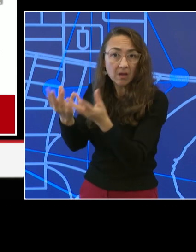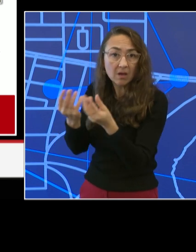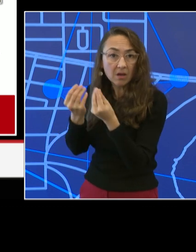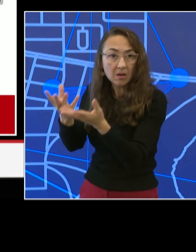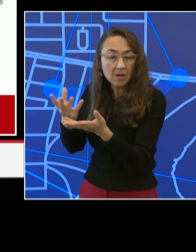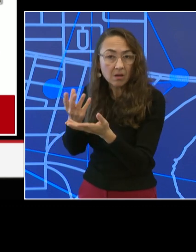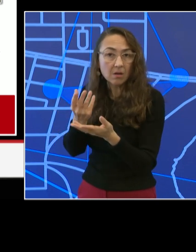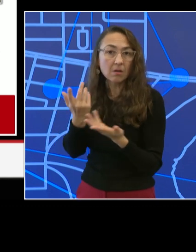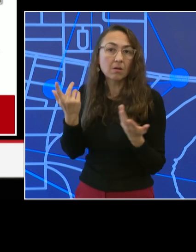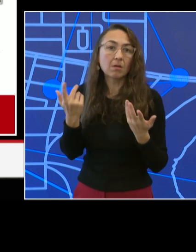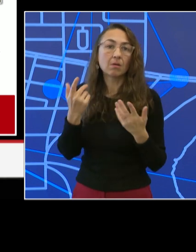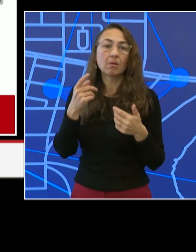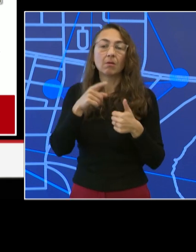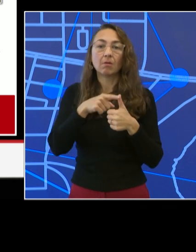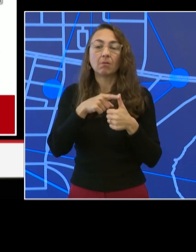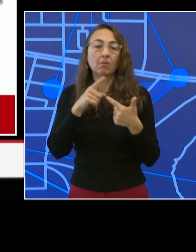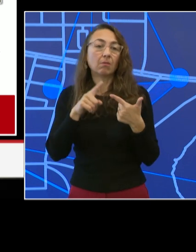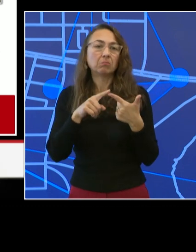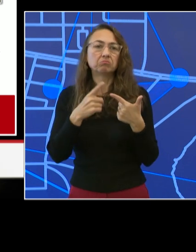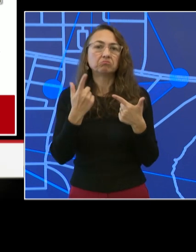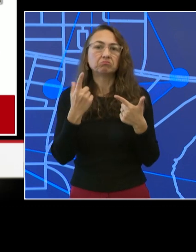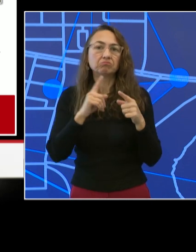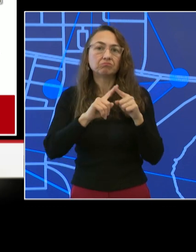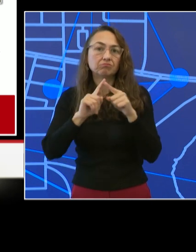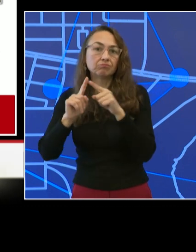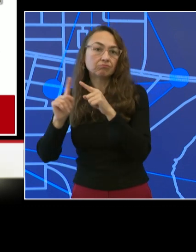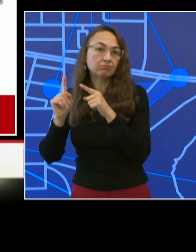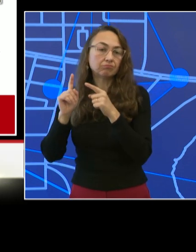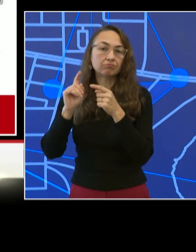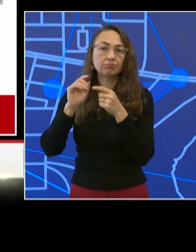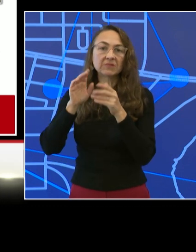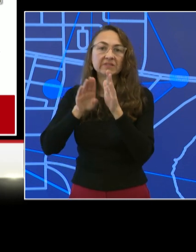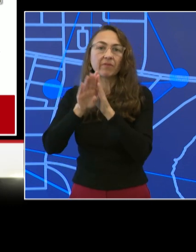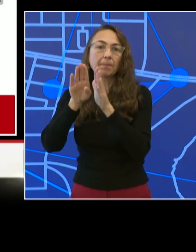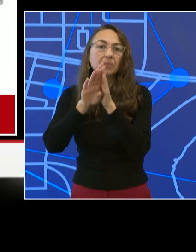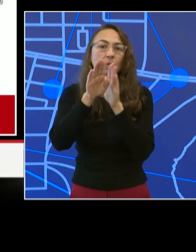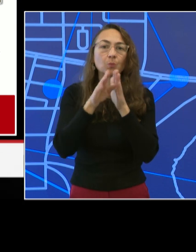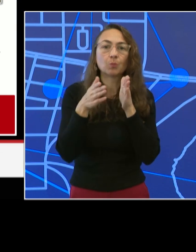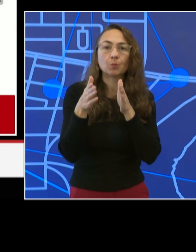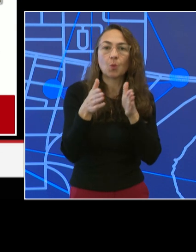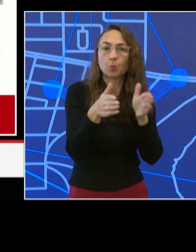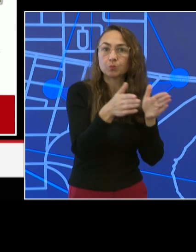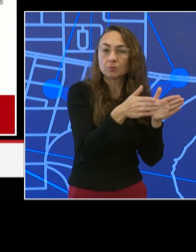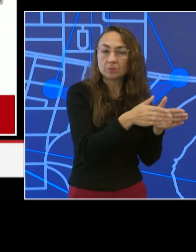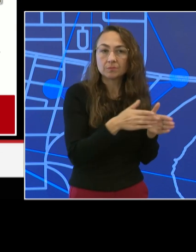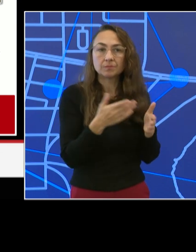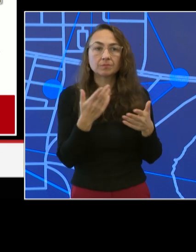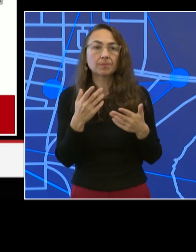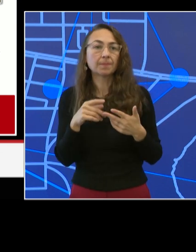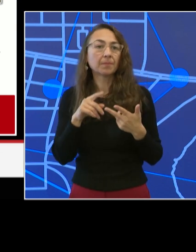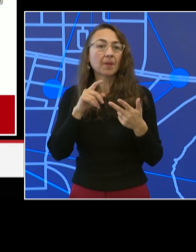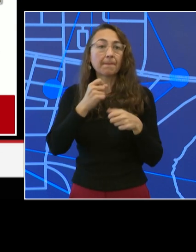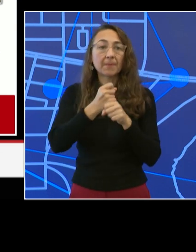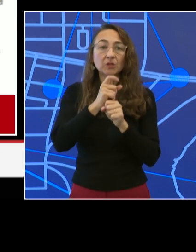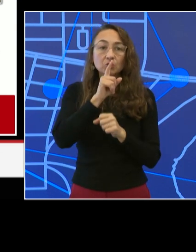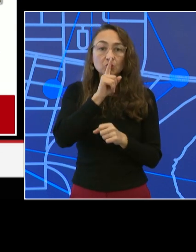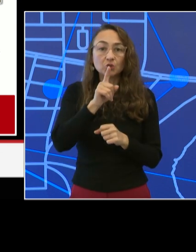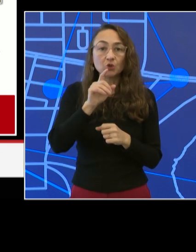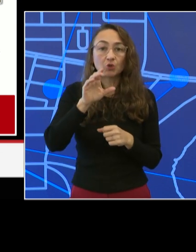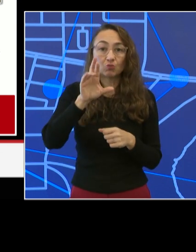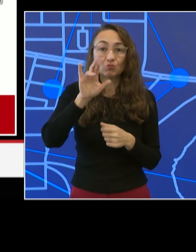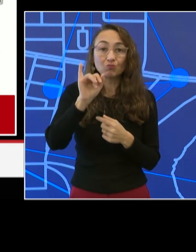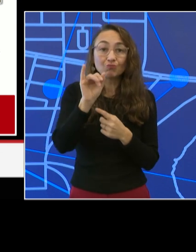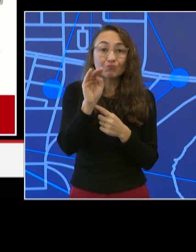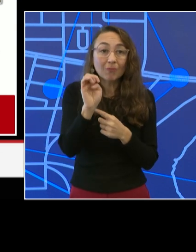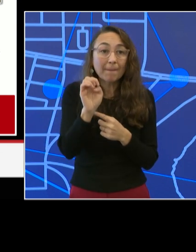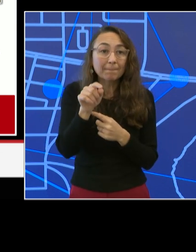cores that are helping us to increase presence. A lot of what we know that helps us to reduce crimes is eyes and ears.